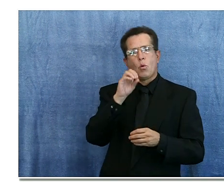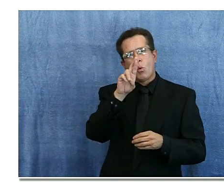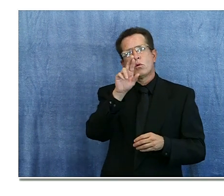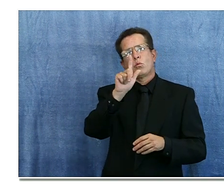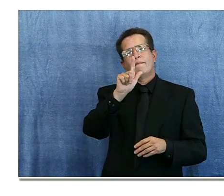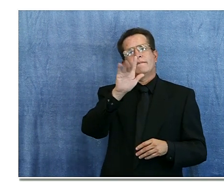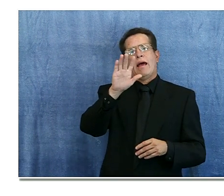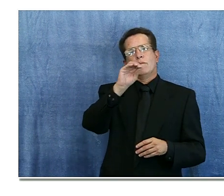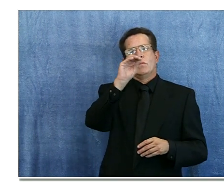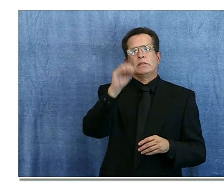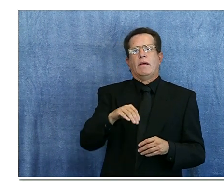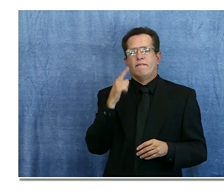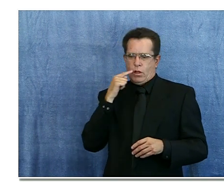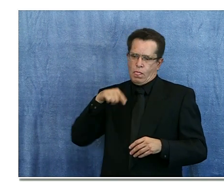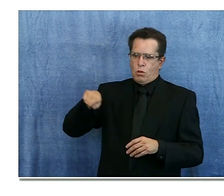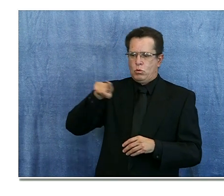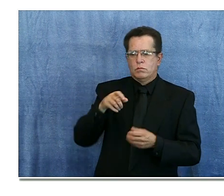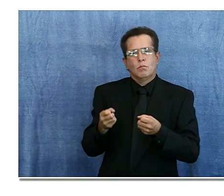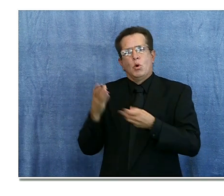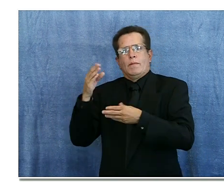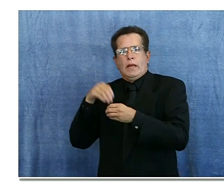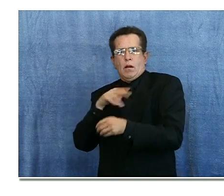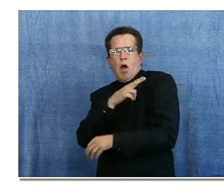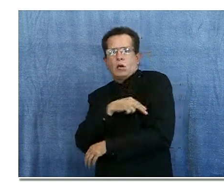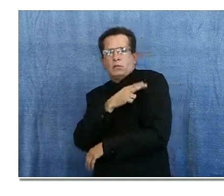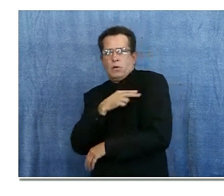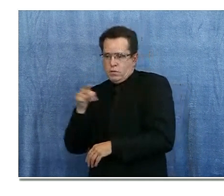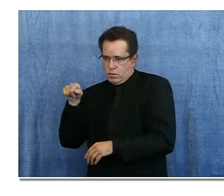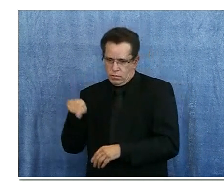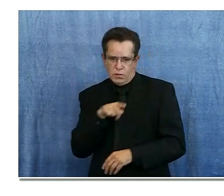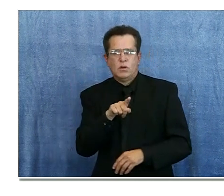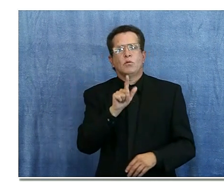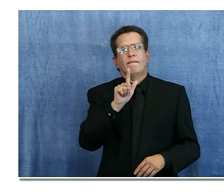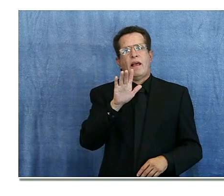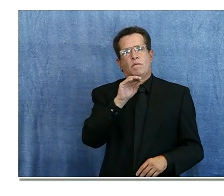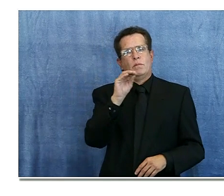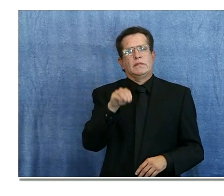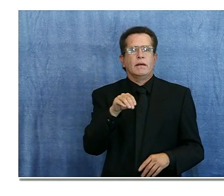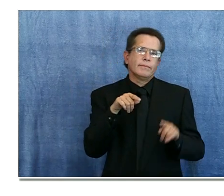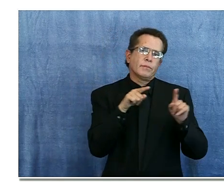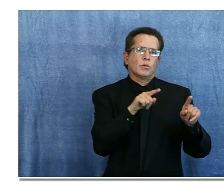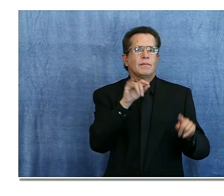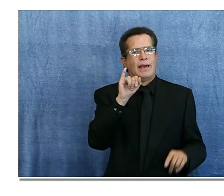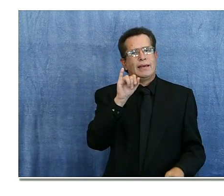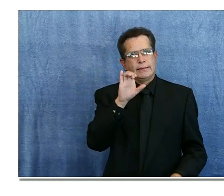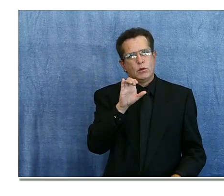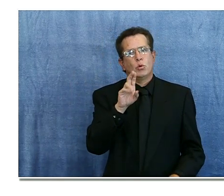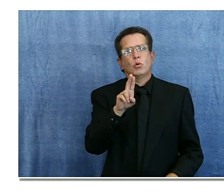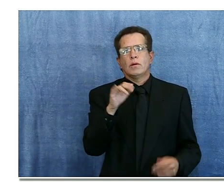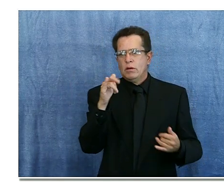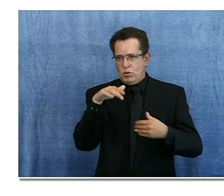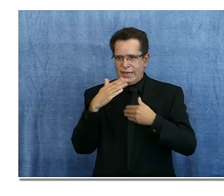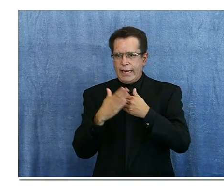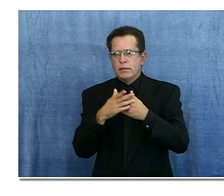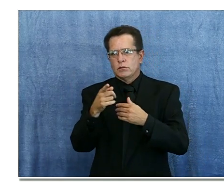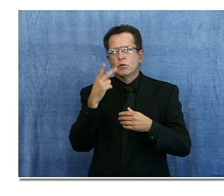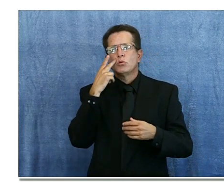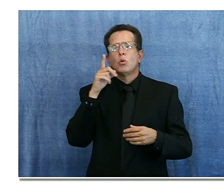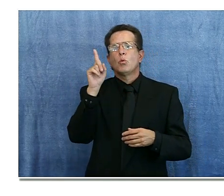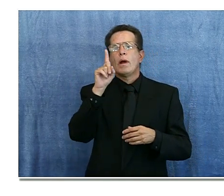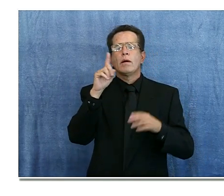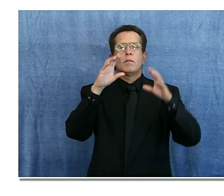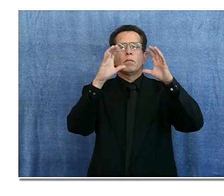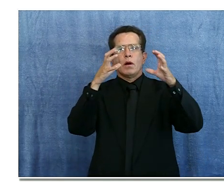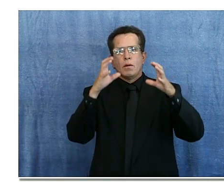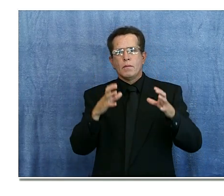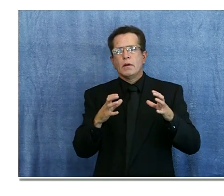total number of those hospitalized. The next slide reviews COVID-19 demographics related